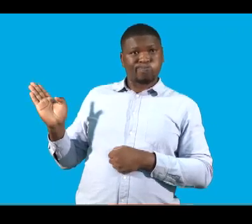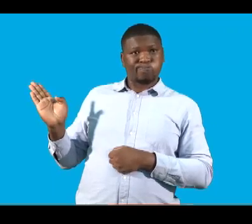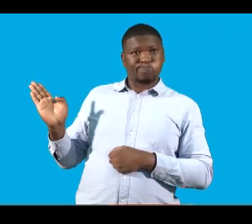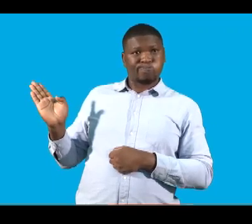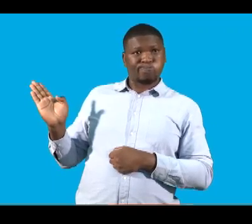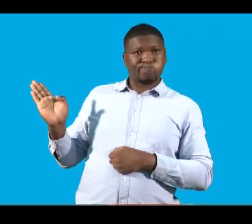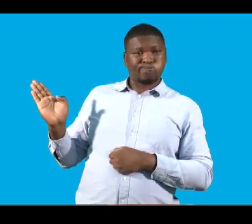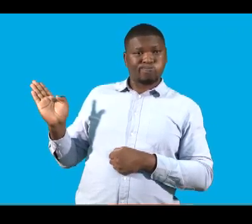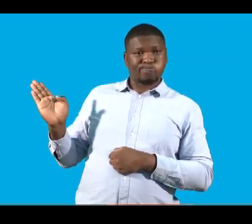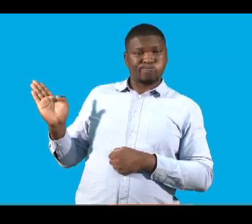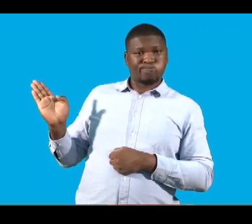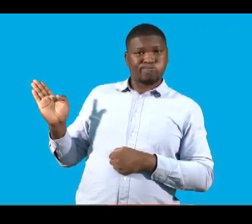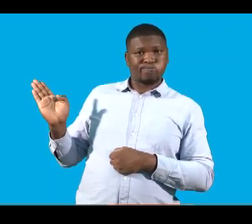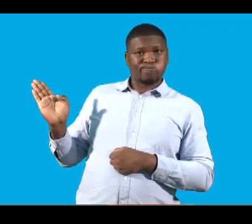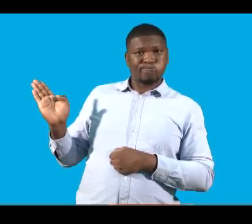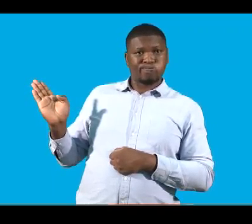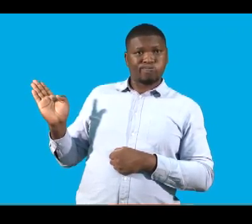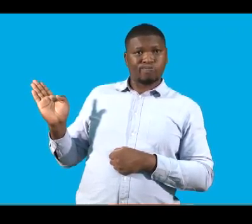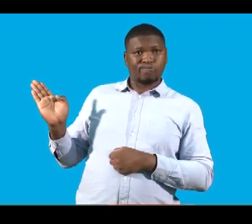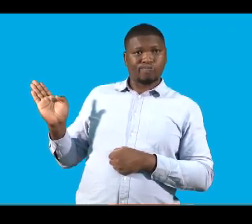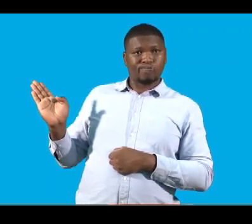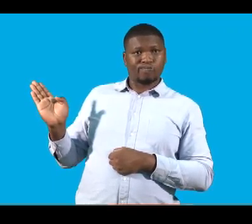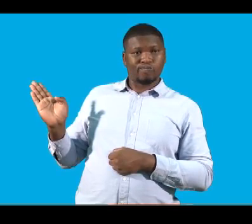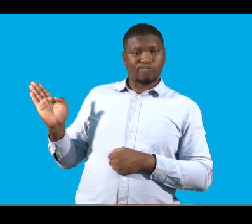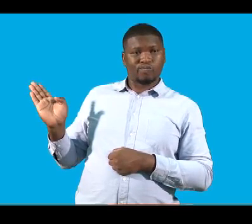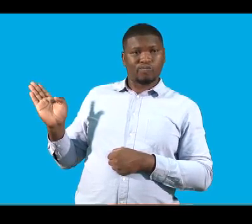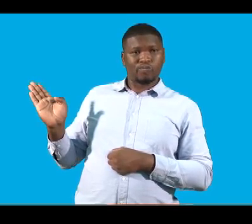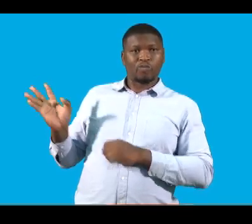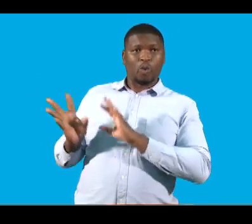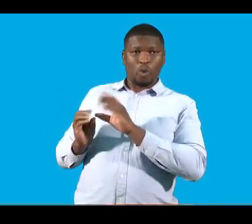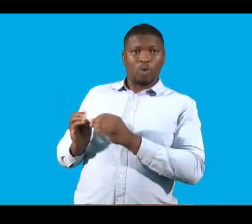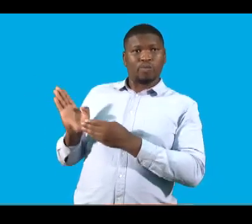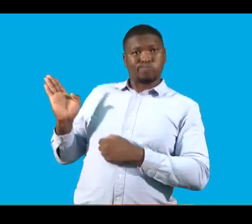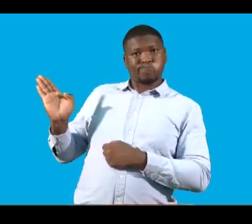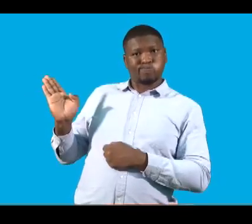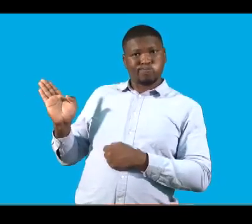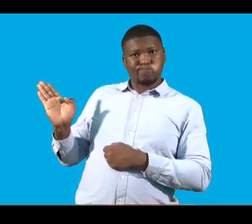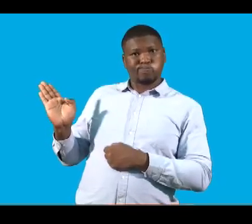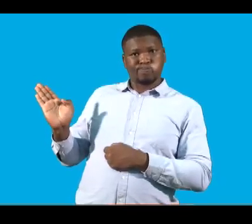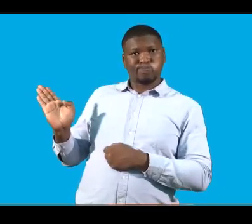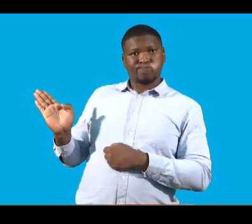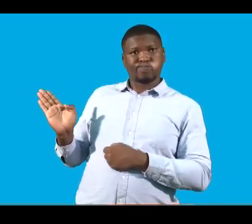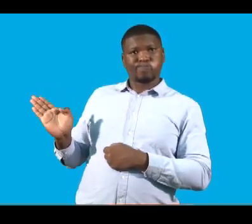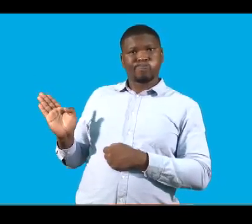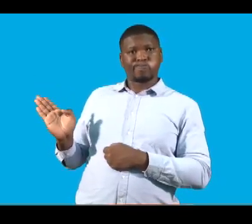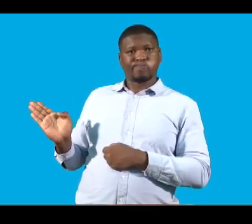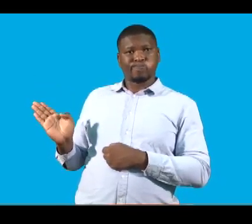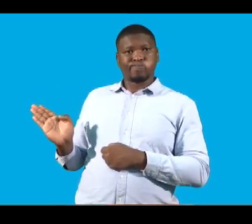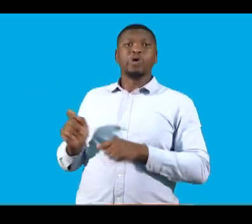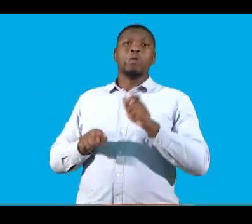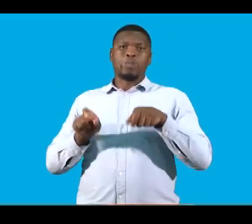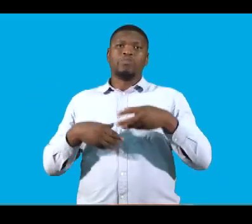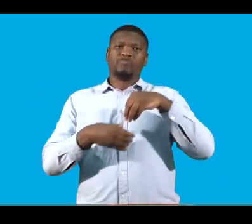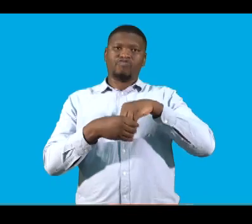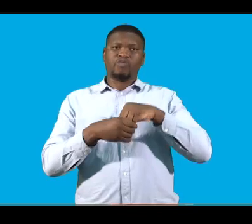the French cook, the hyena, the Taiwanese sailor, the zebra, Santosh Patel, Ravi Patel, the Japanese